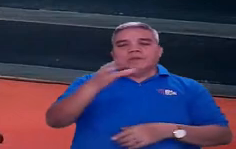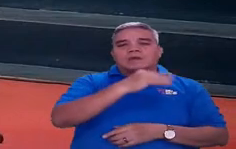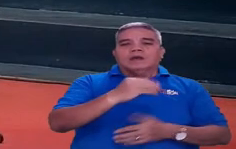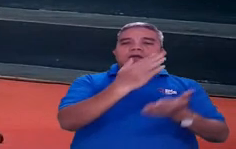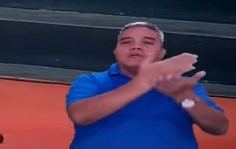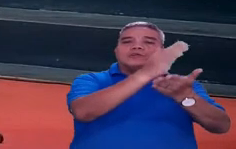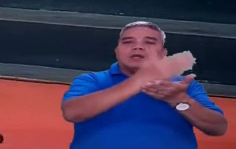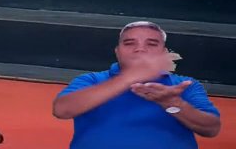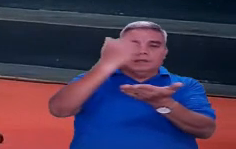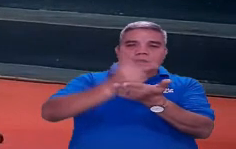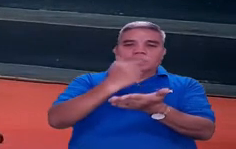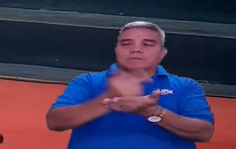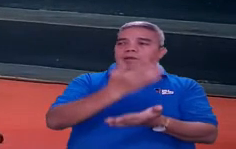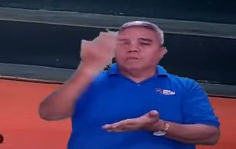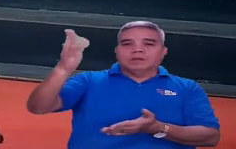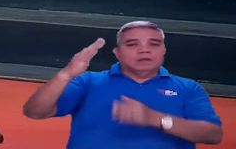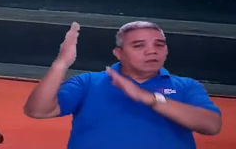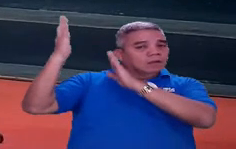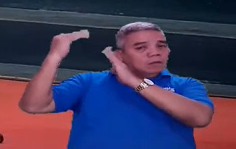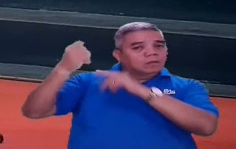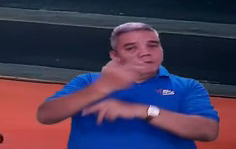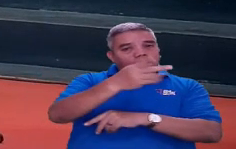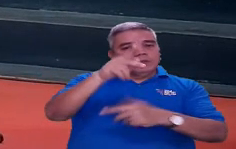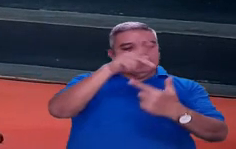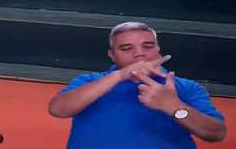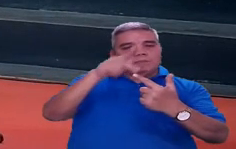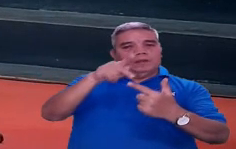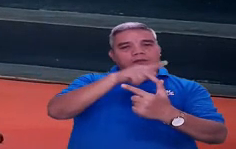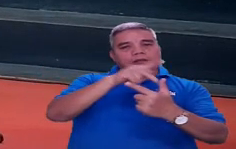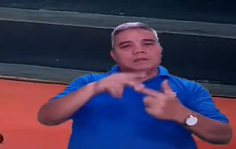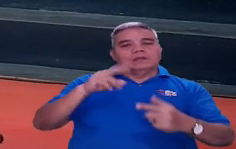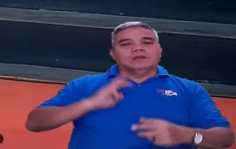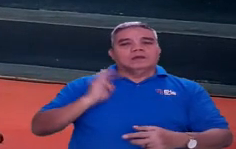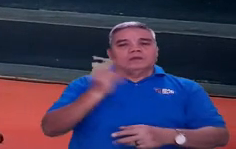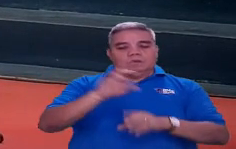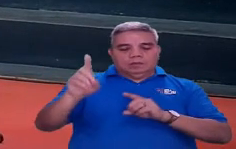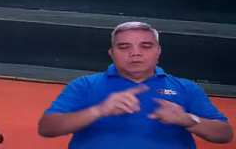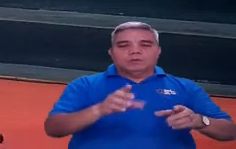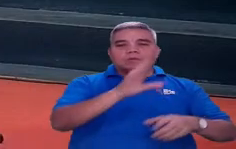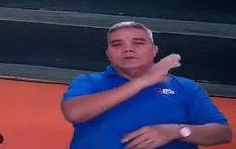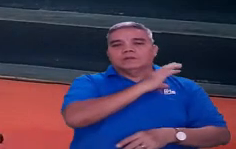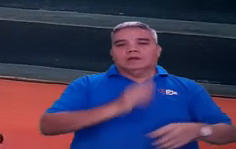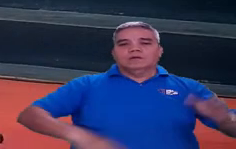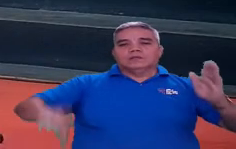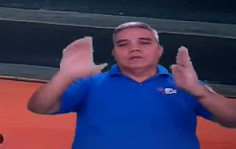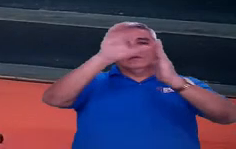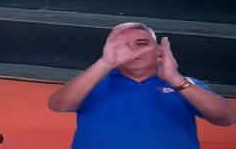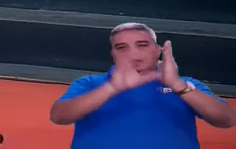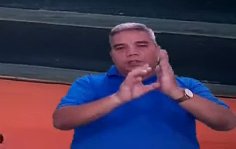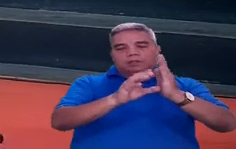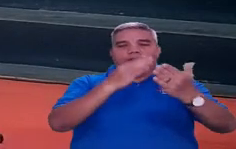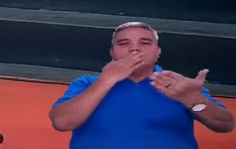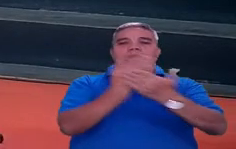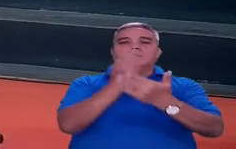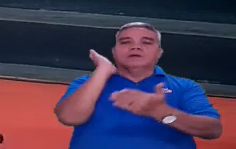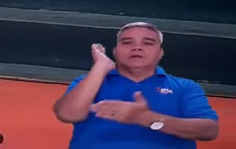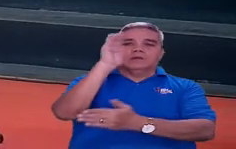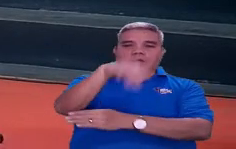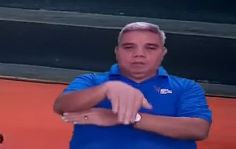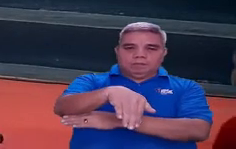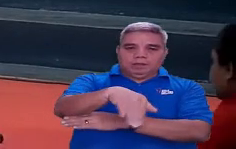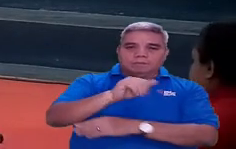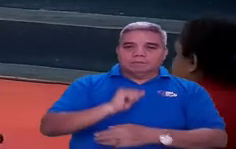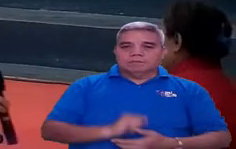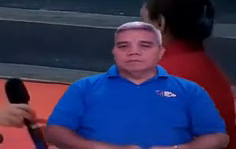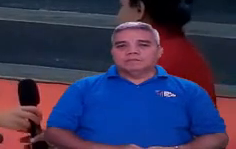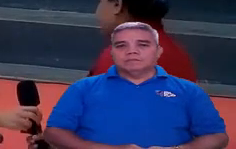and share the gospel there. I hope that we could be partners as we do the Lord's commission. Thank you so much, Church, and good evening.